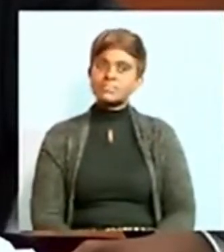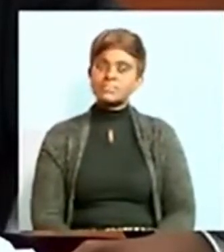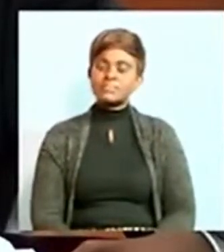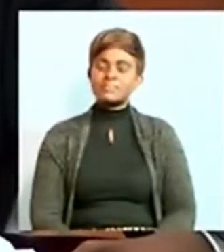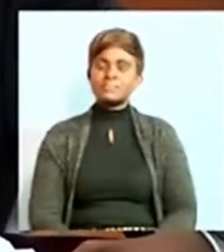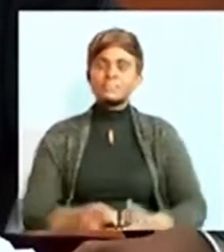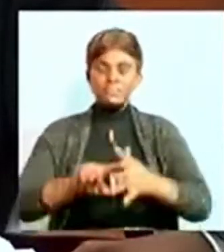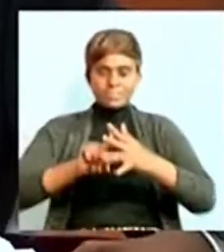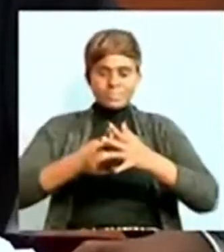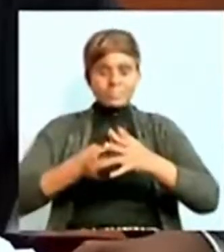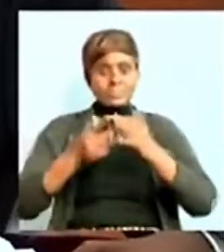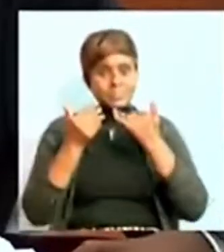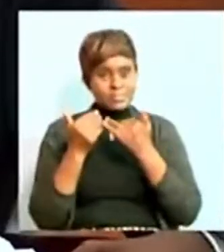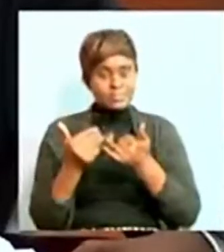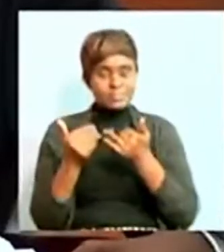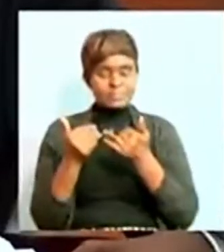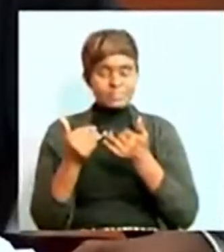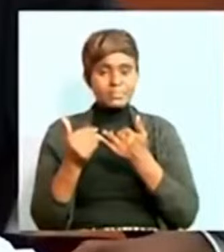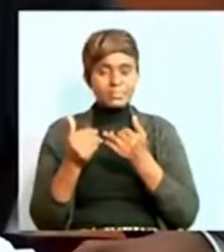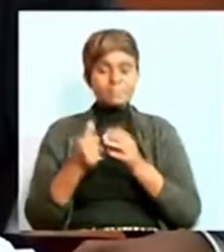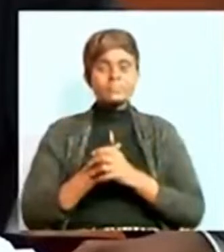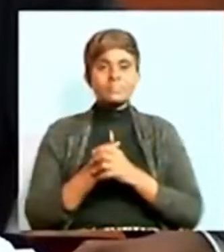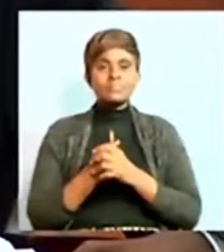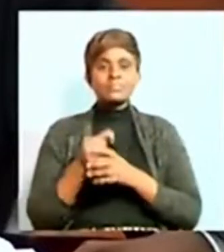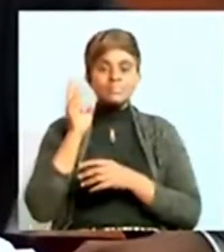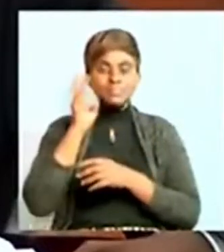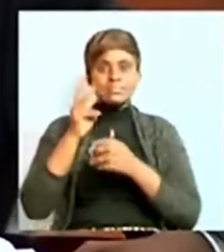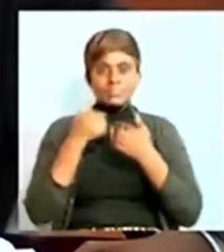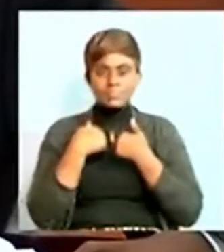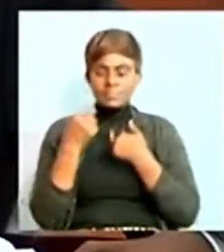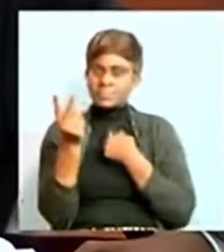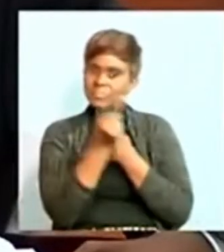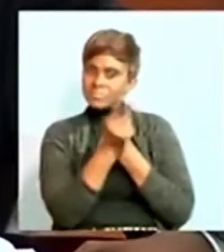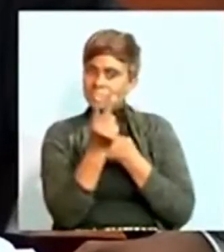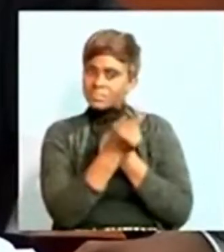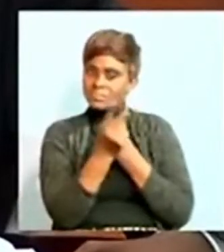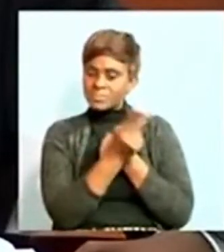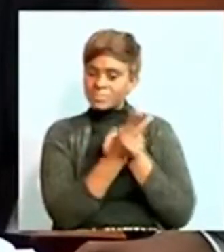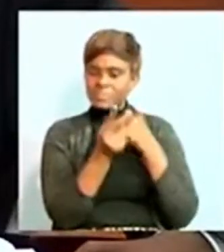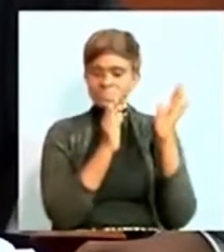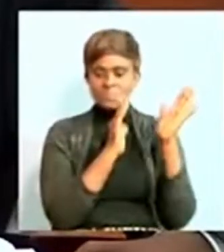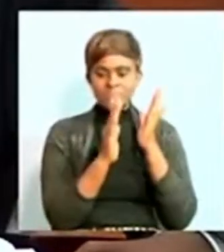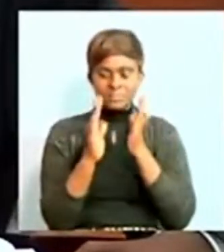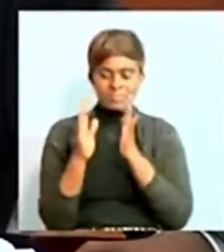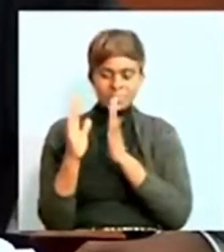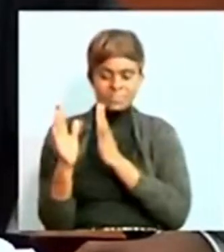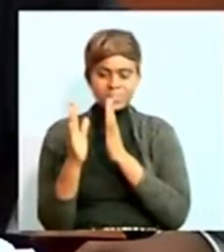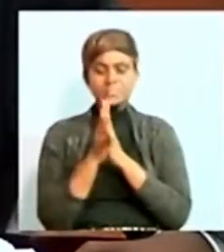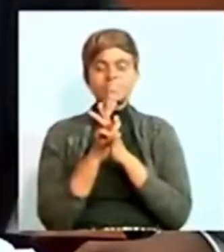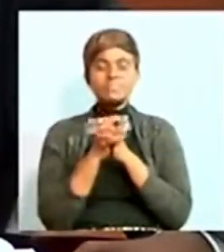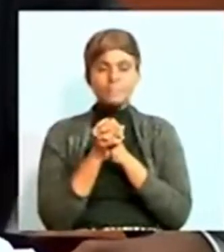For a start, we'll have those two interventions.